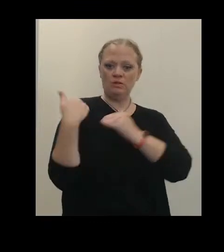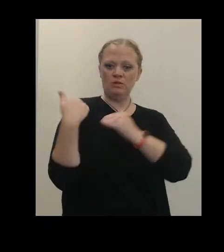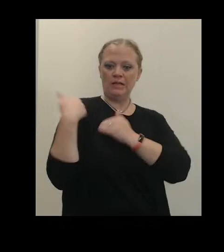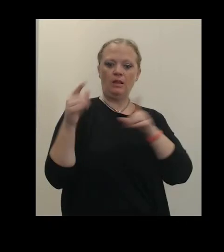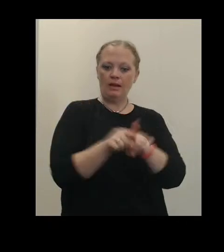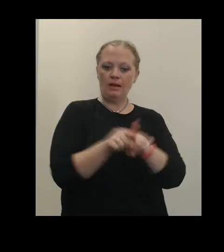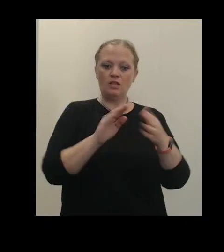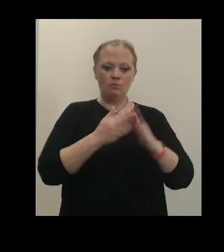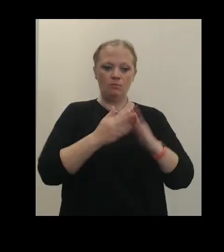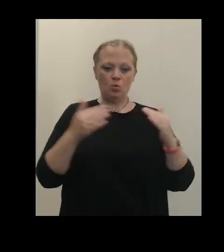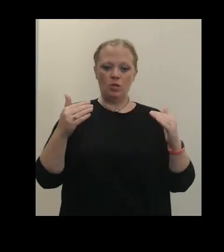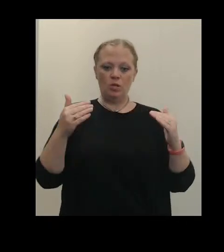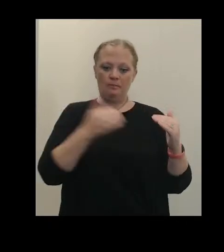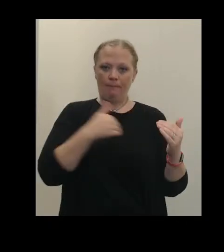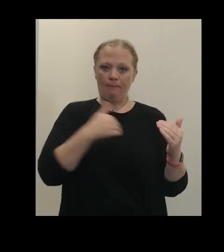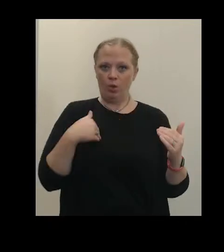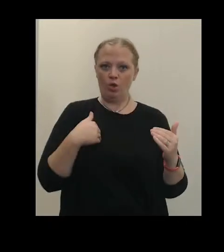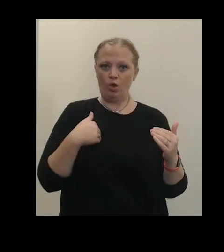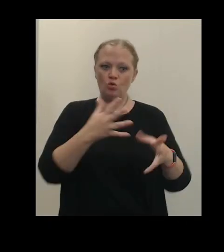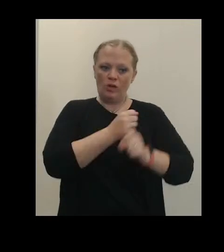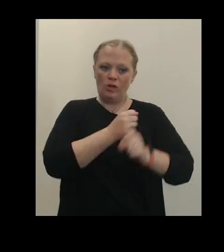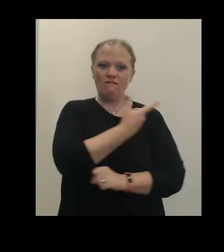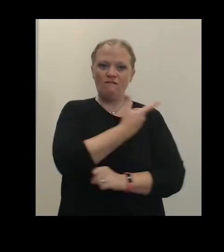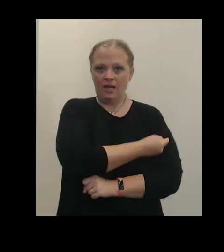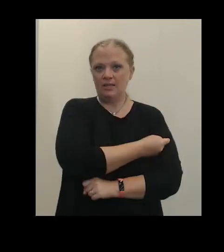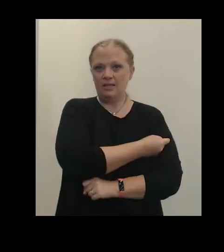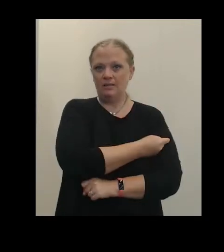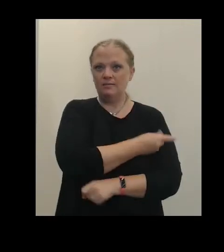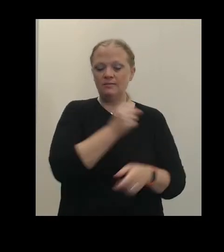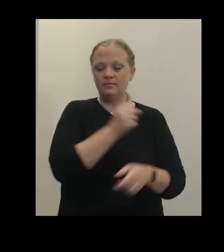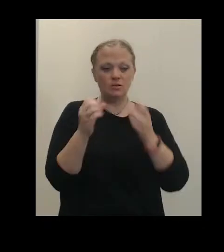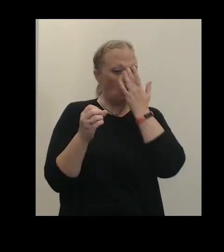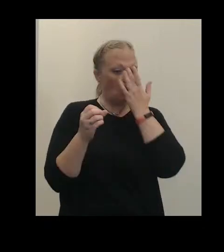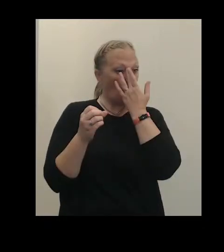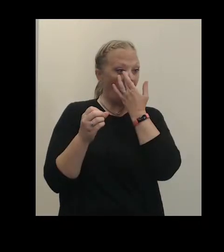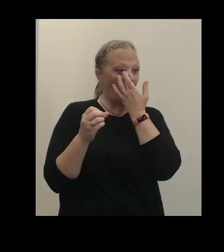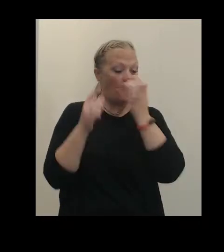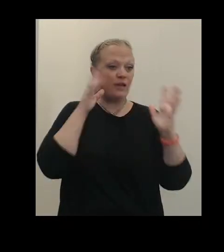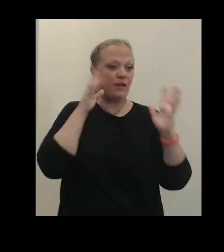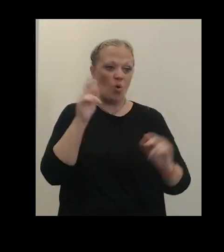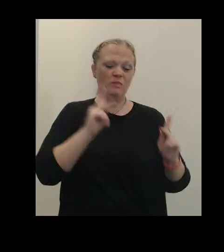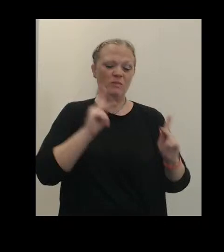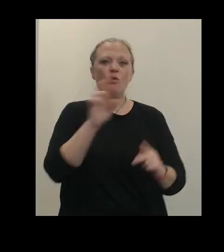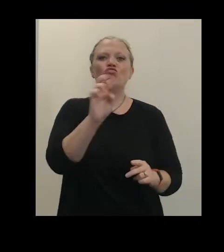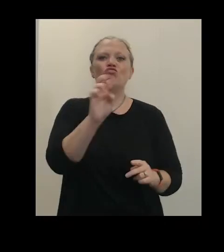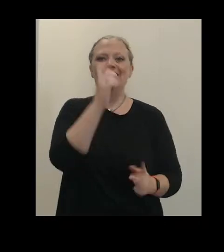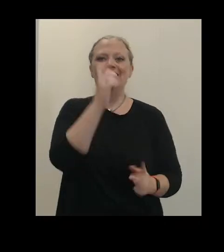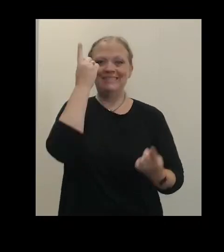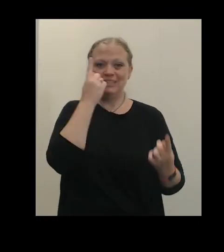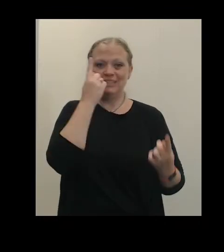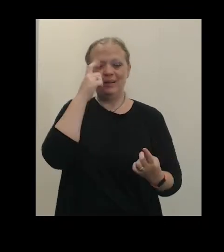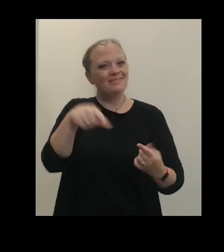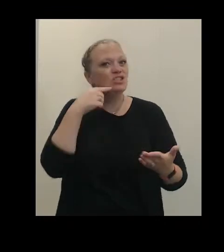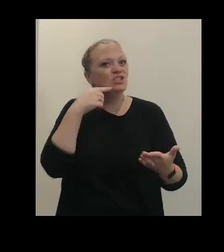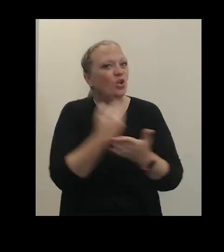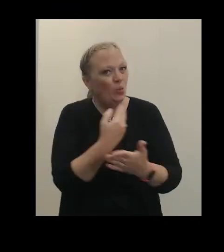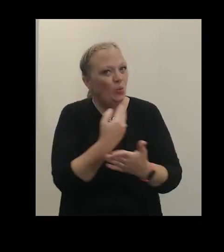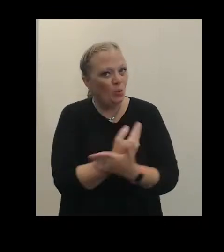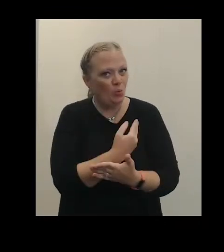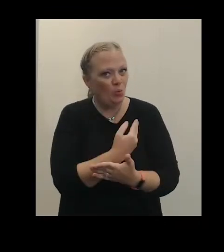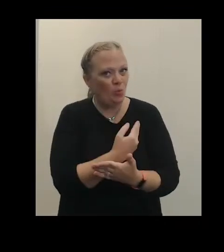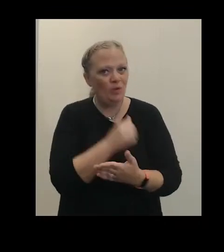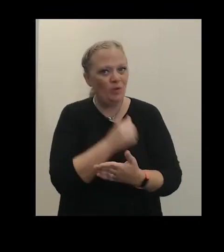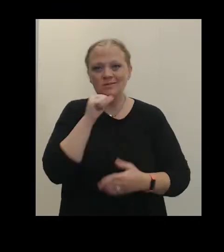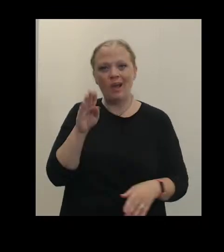members to get vaccinated. So I hope that people will reconsider, especially since this is a new vaccine. This is just not